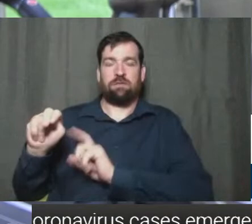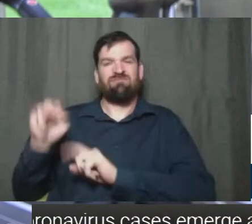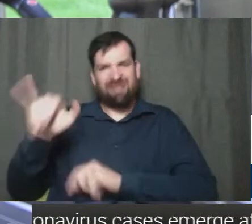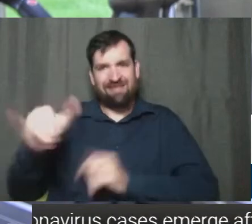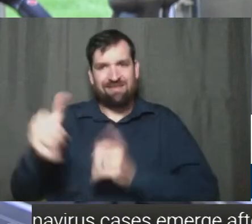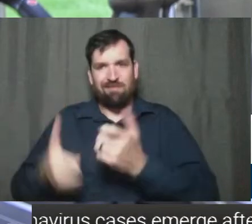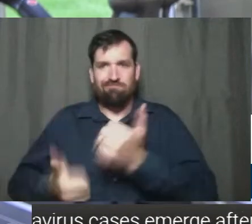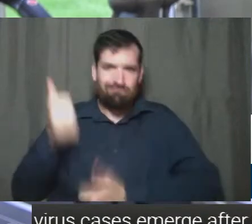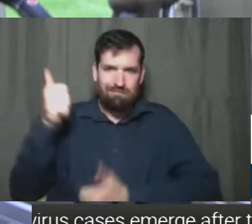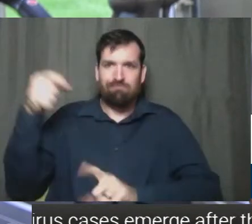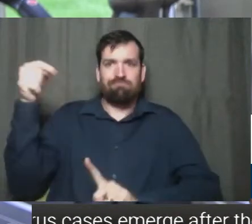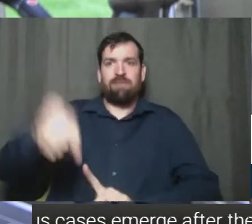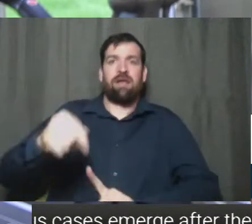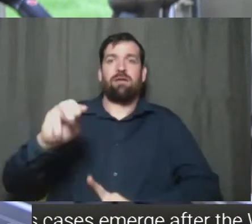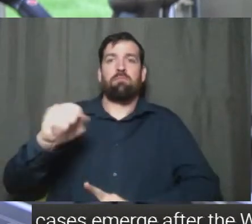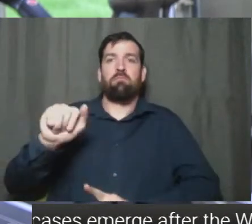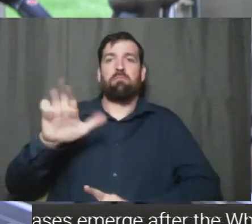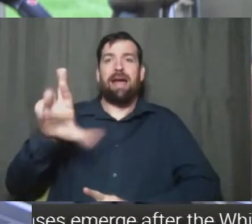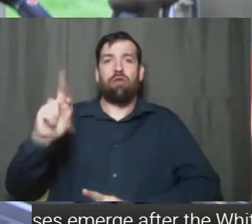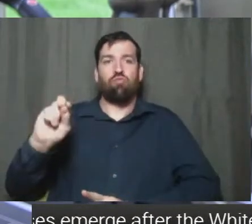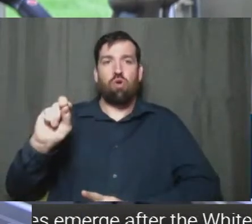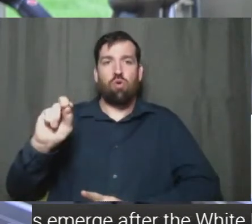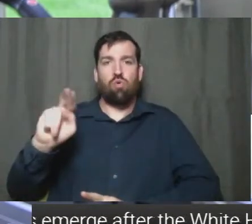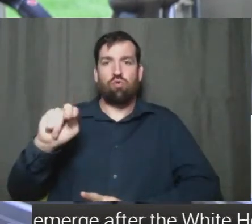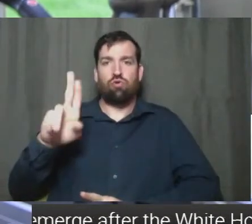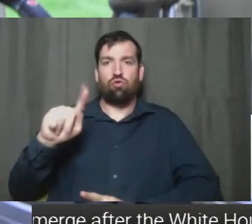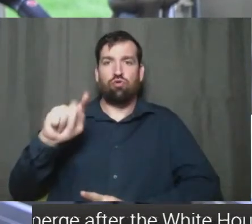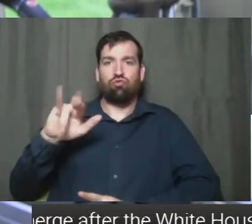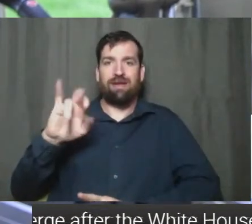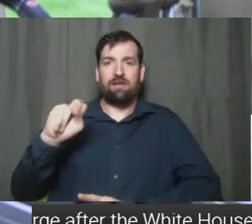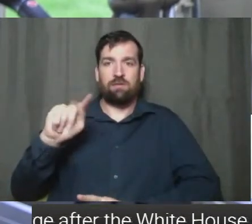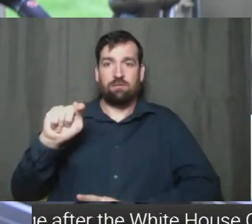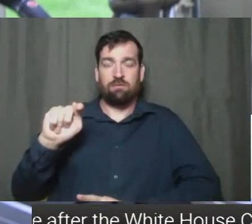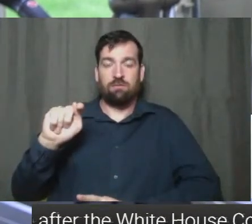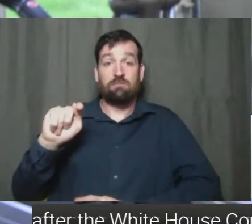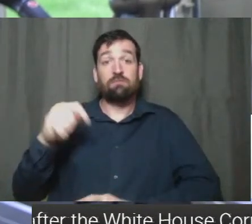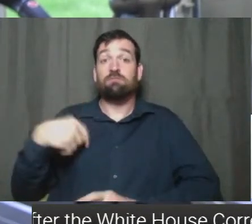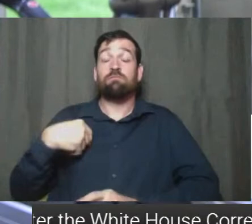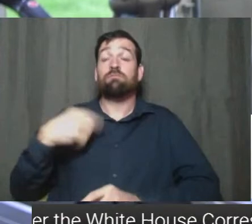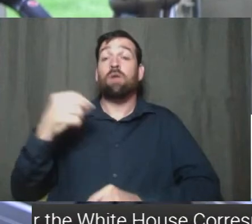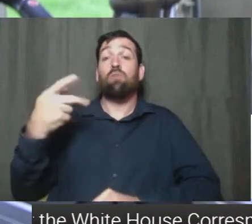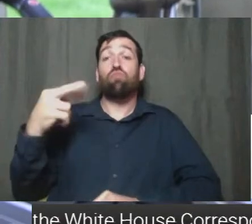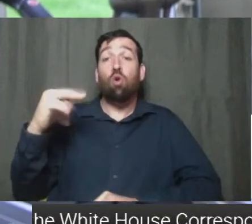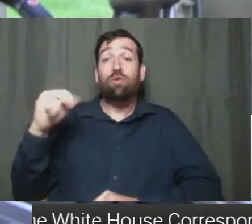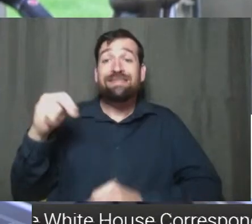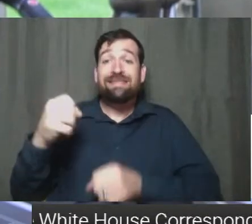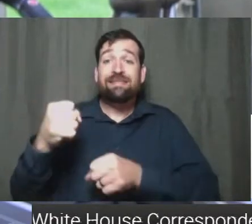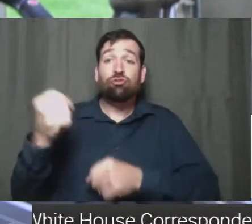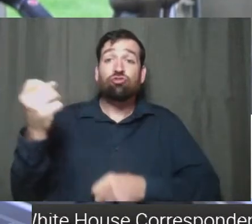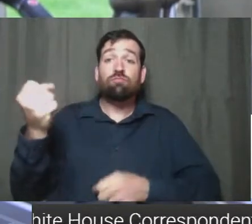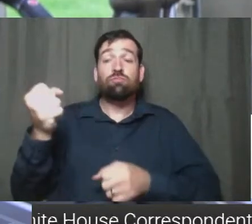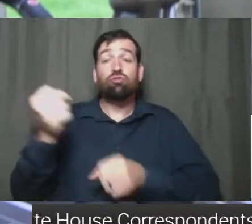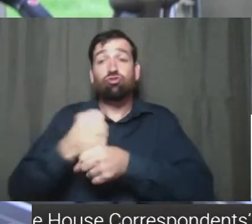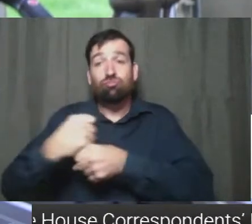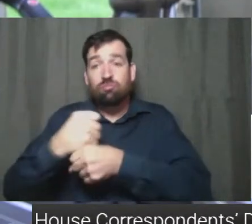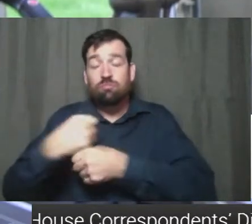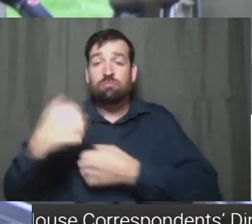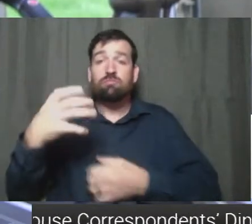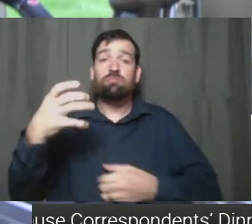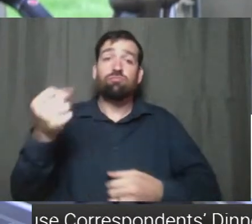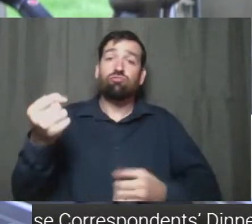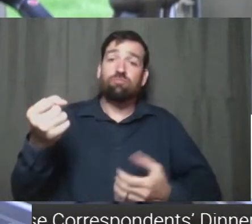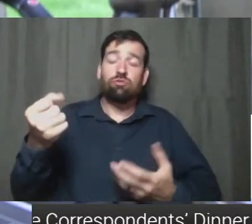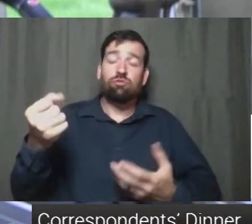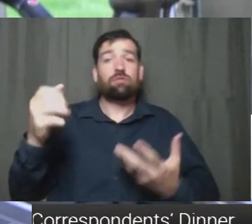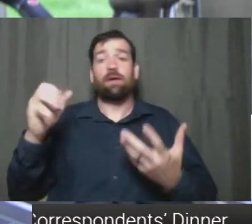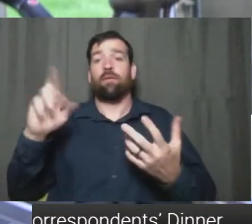to rebuild that broken down muscle. So drinking a protein shake or eating a lean protein breakfast,